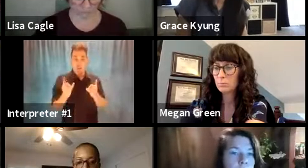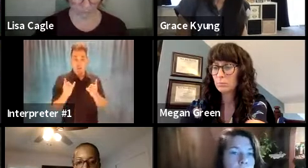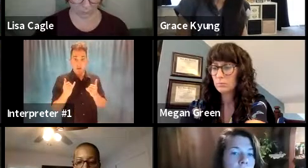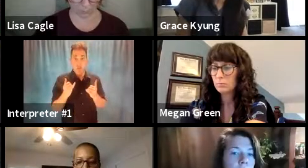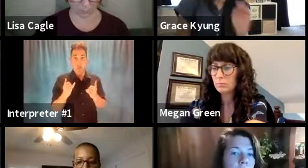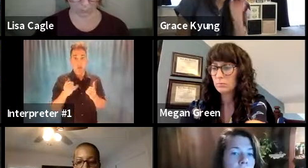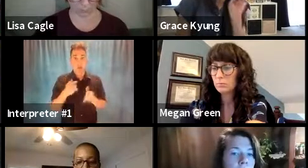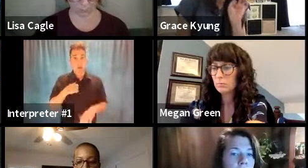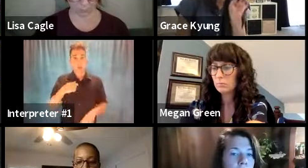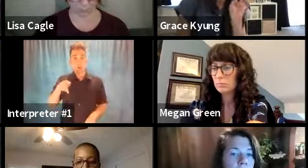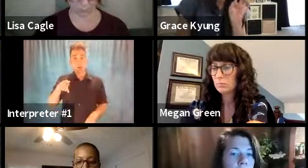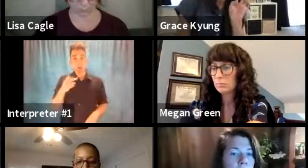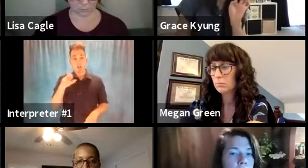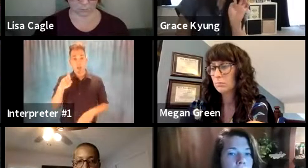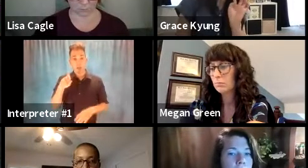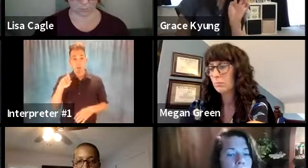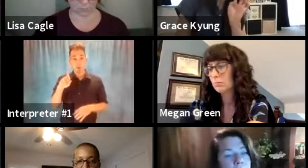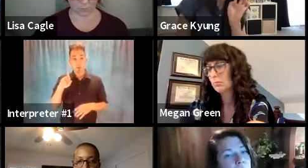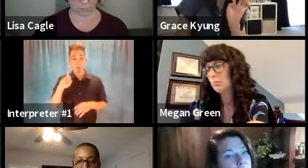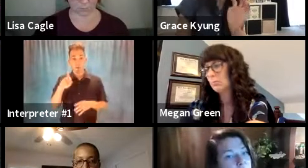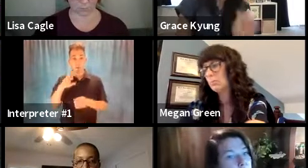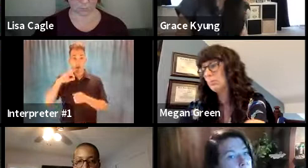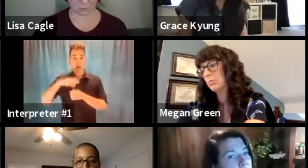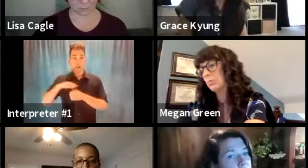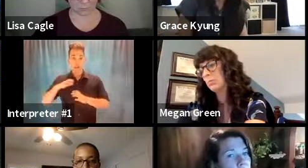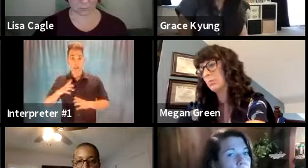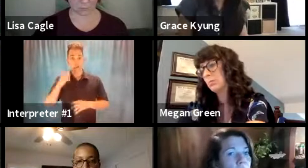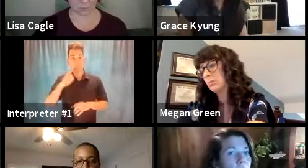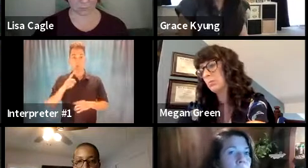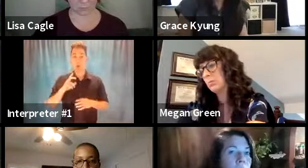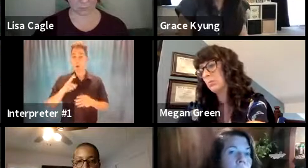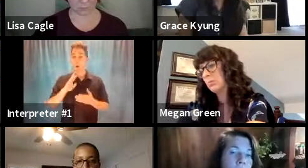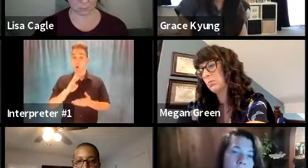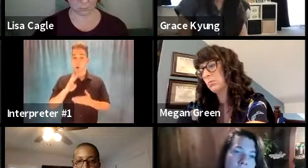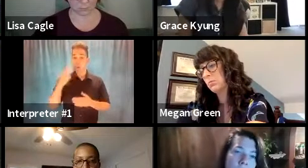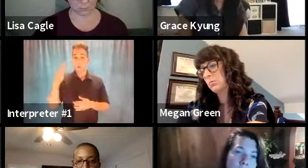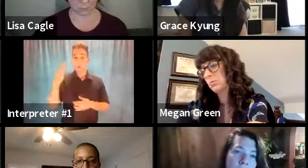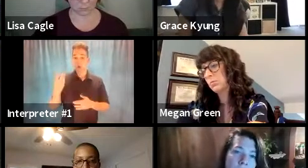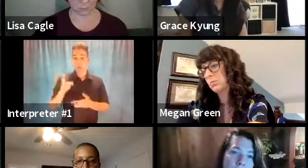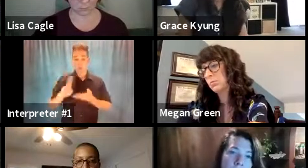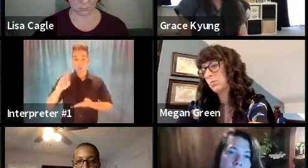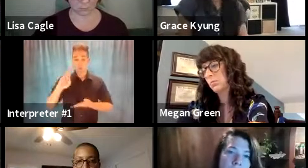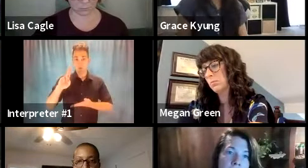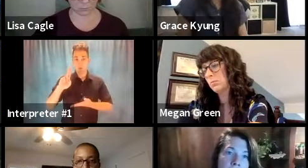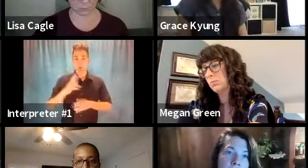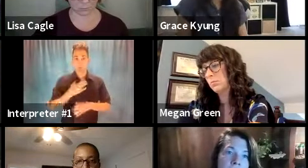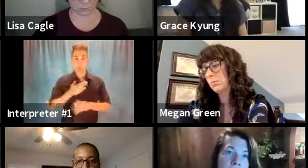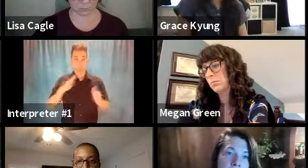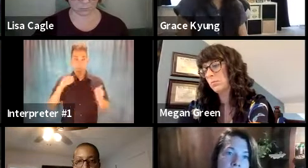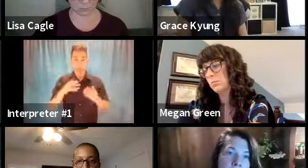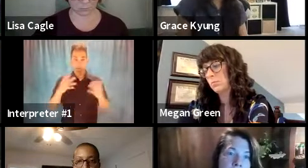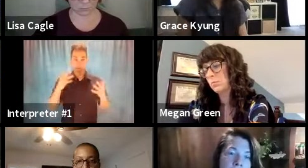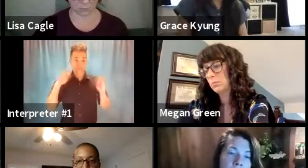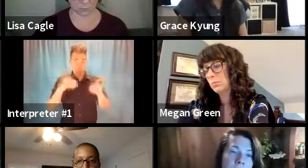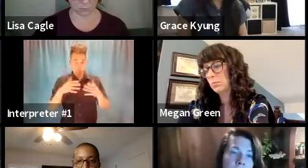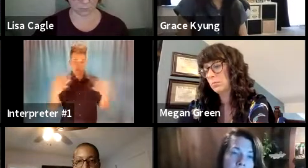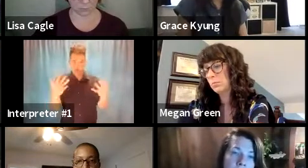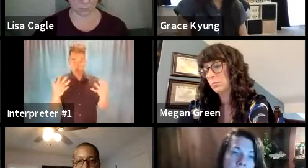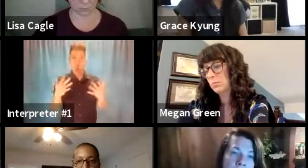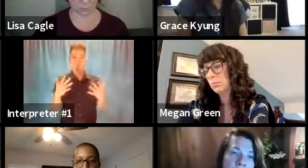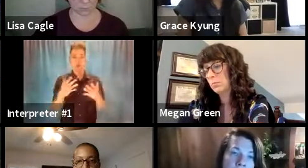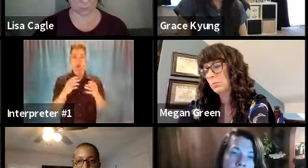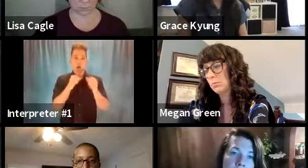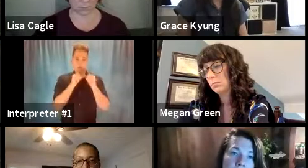doctoral candidate at Washington University. My research focuses on resiliency,